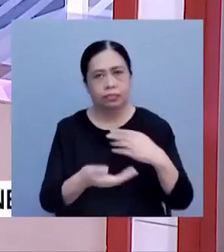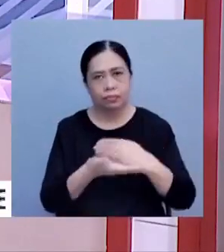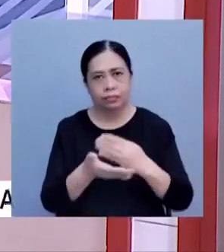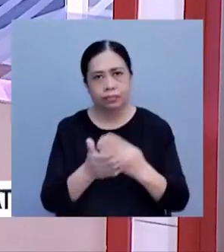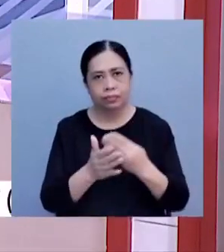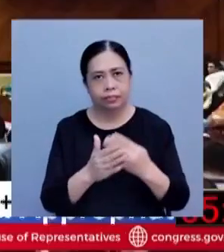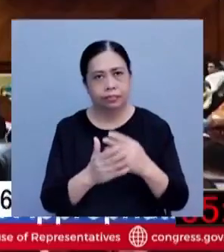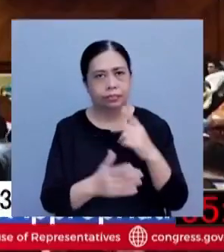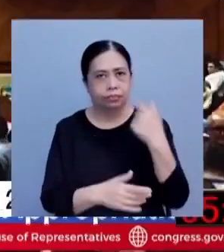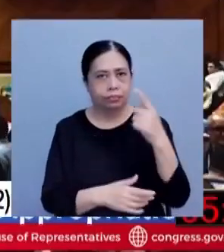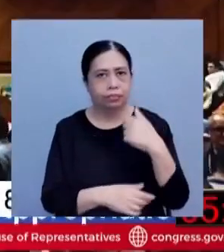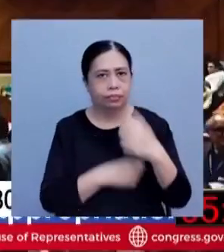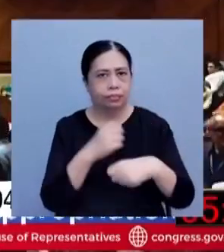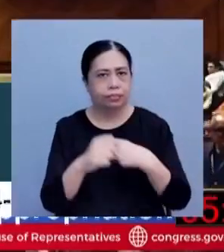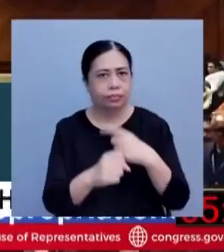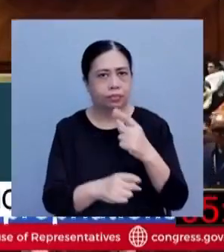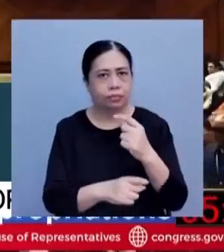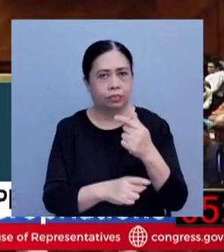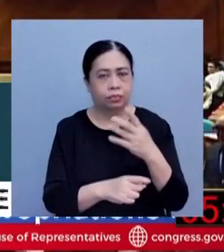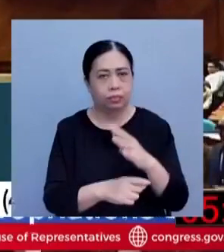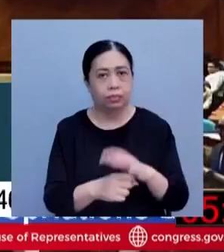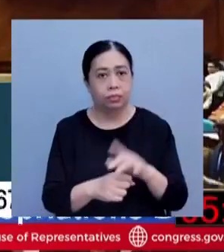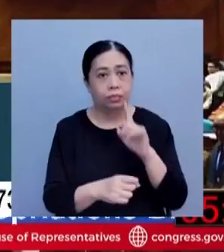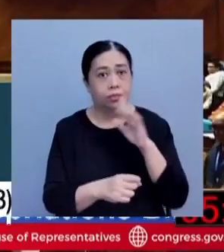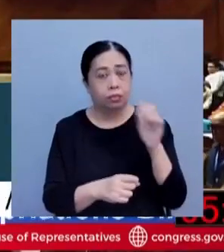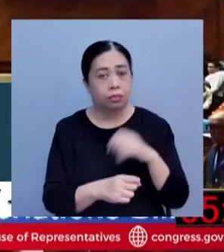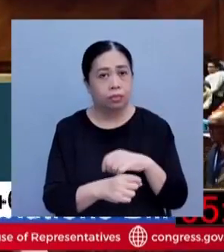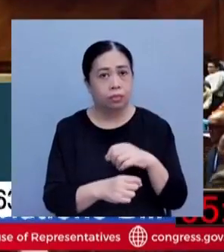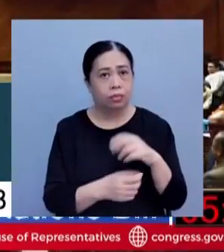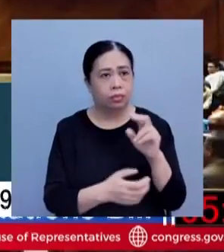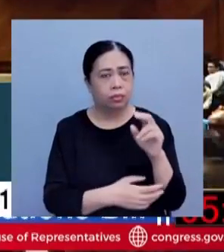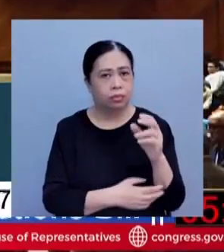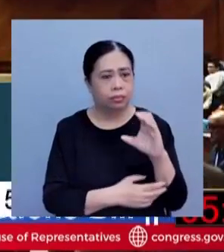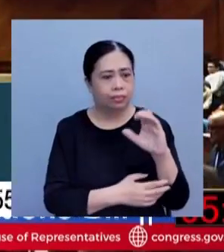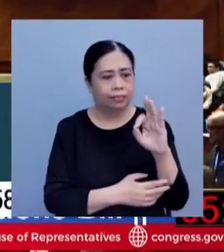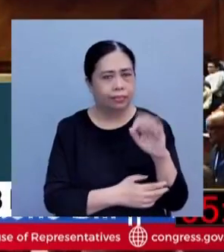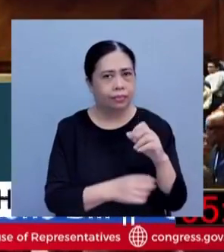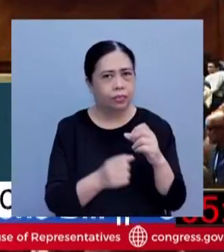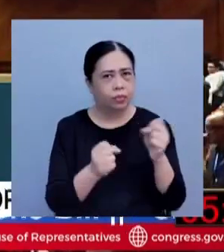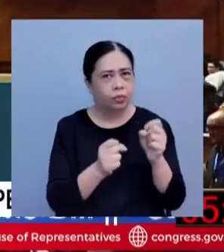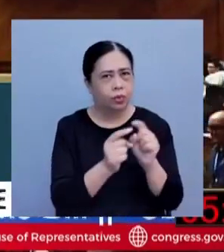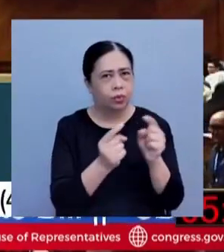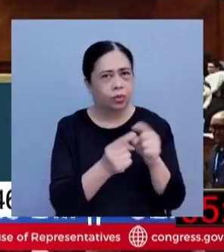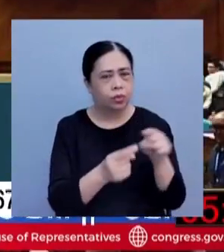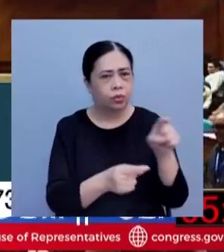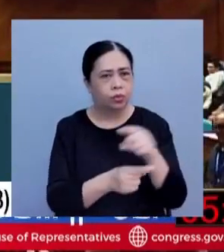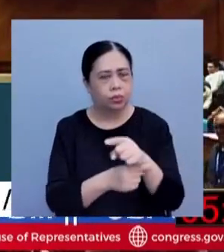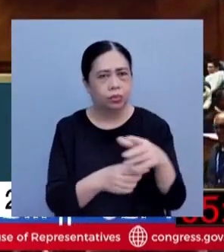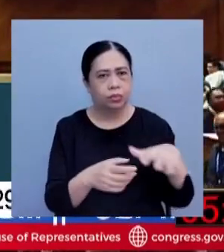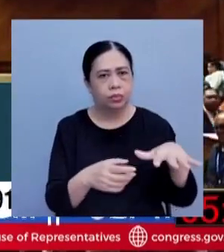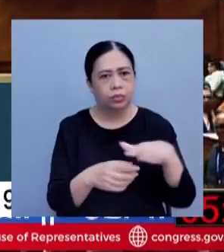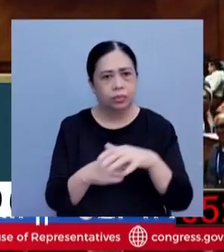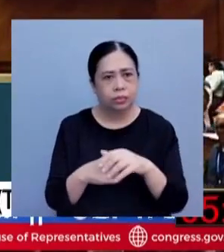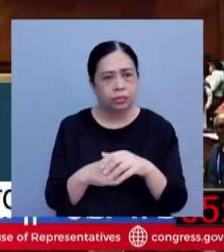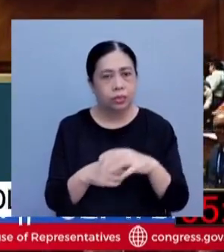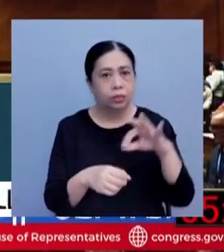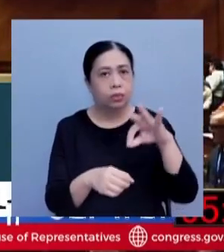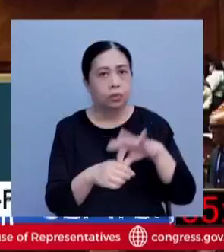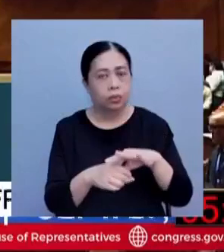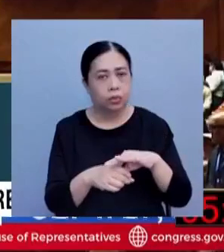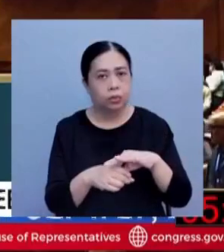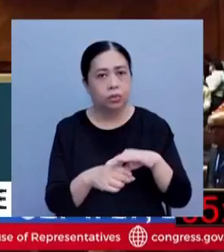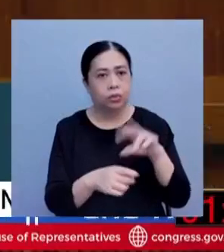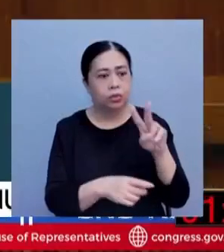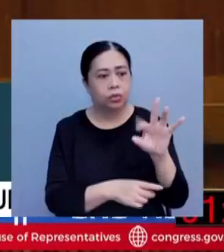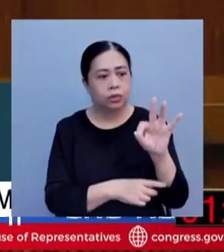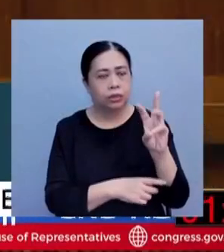this means the promised realignment of surveillance funds will be up to a small group of House leaders. The vote 296 in